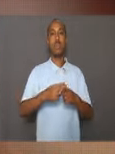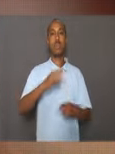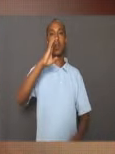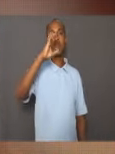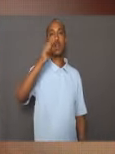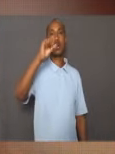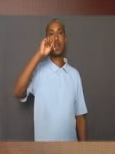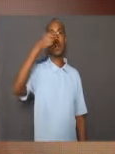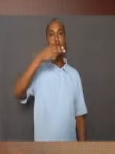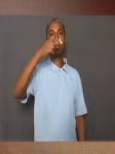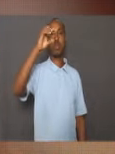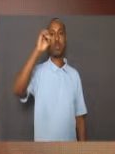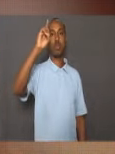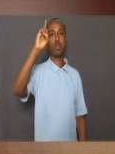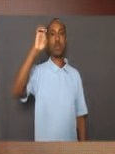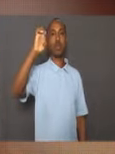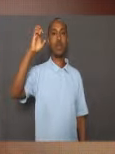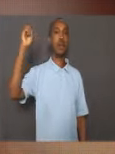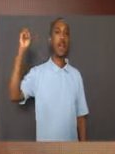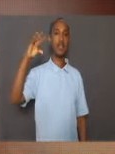cathode rays.